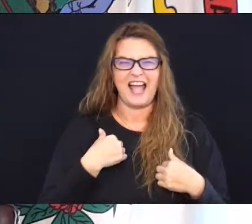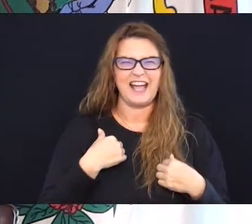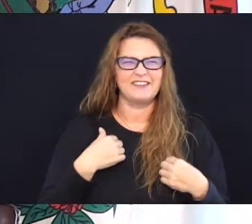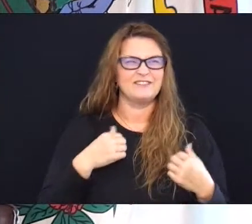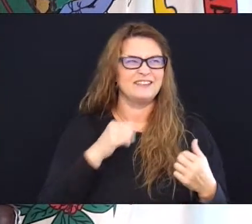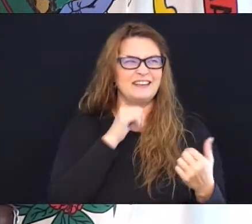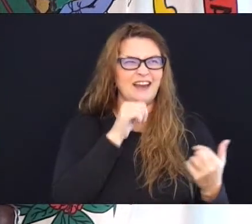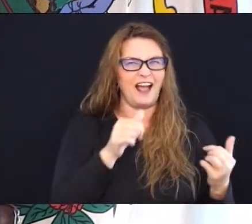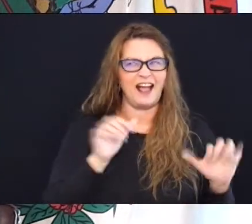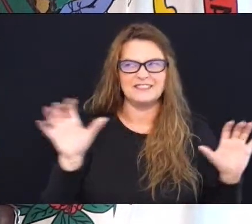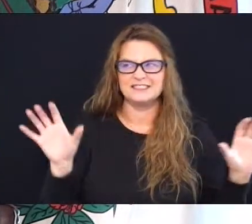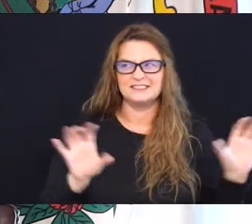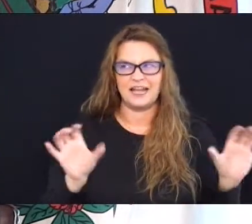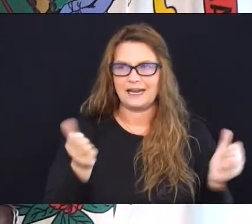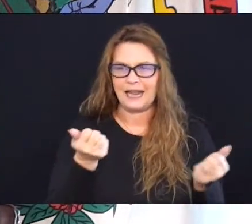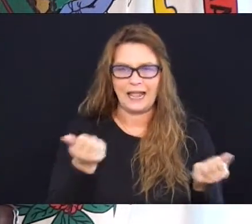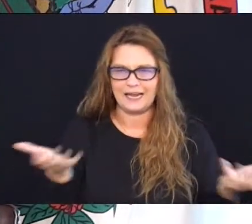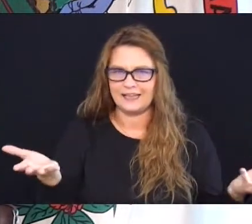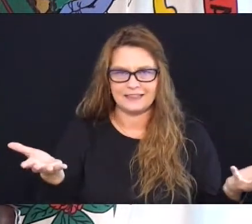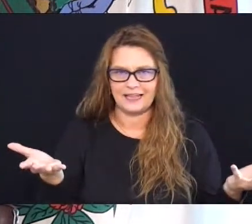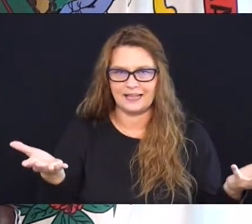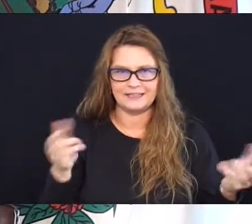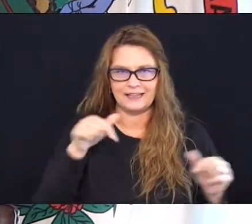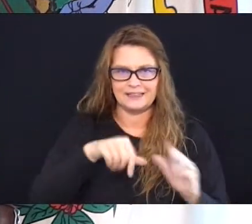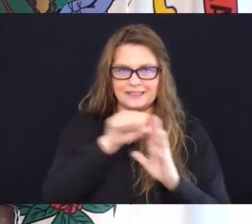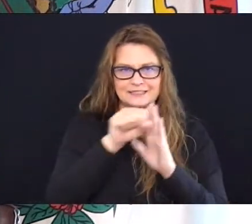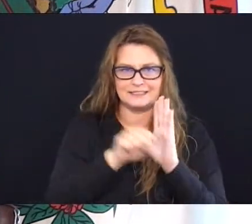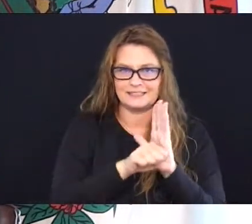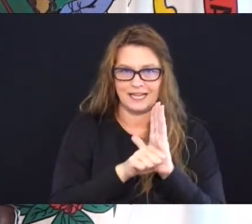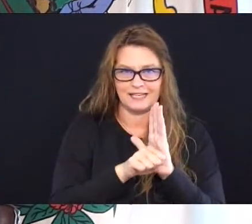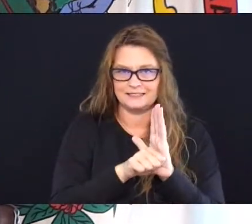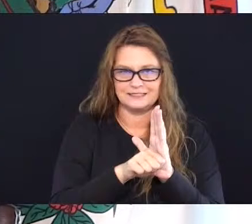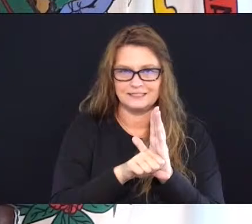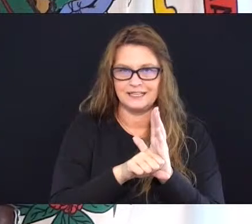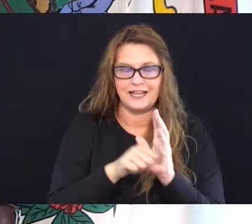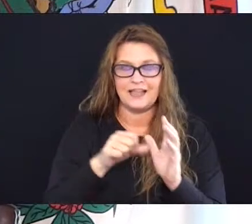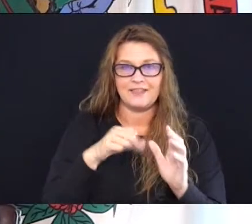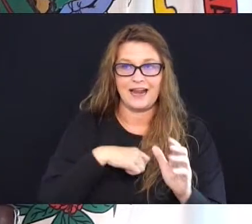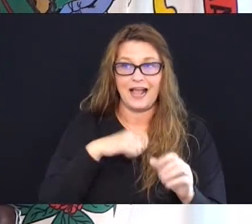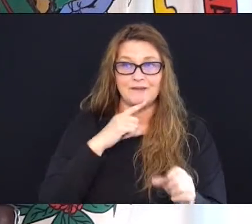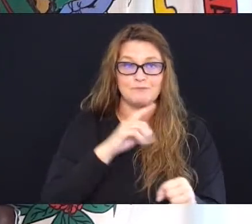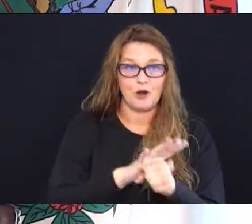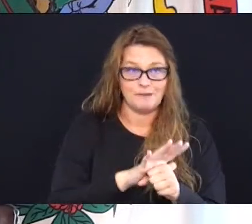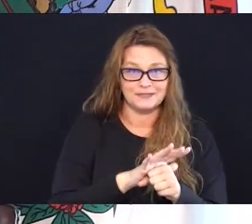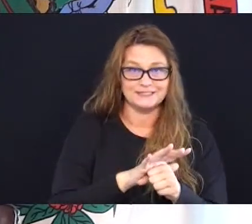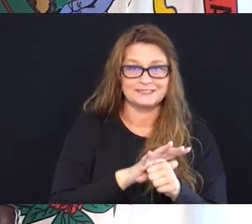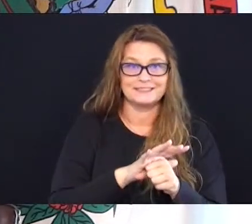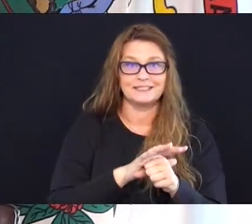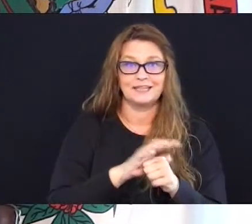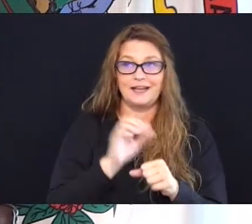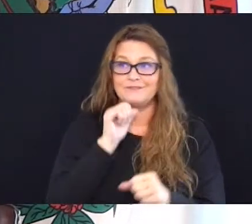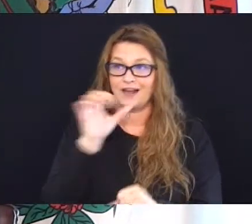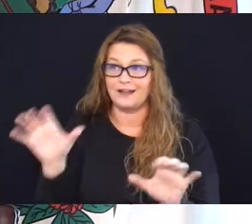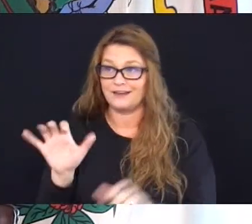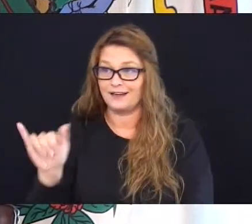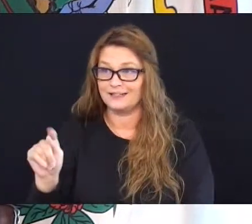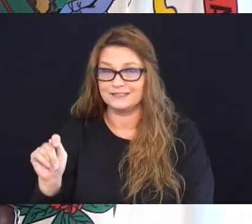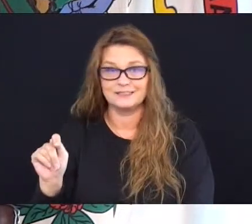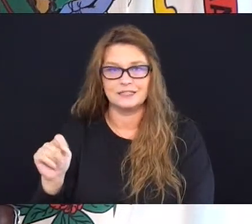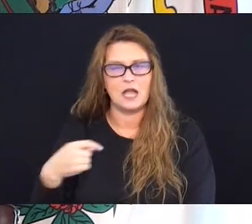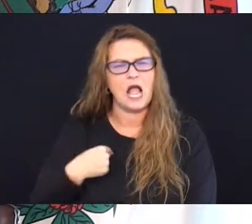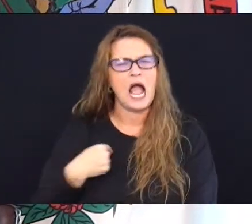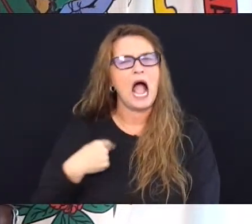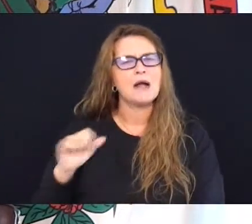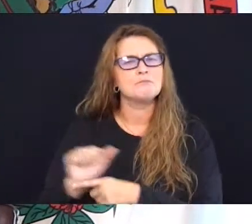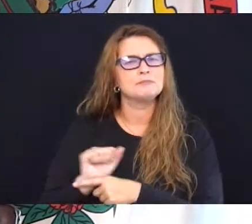any direction that we haven't delivered. Mark, you know, I'm a business guy,